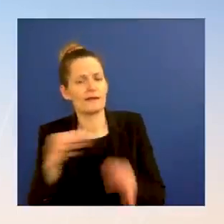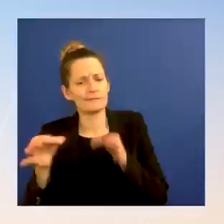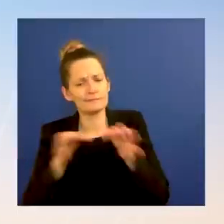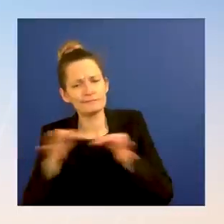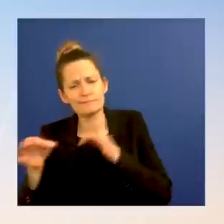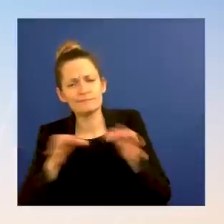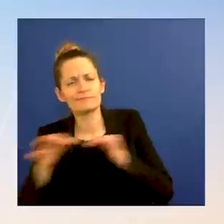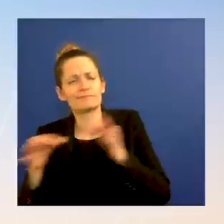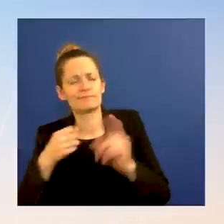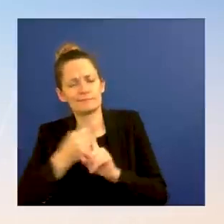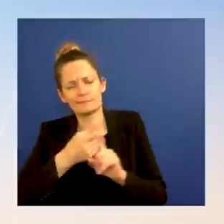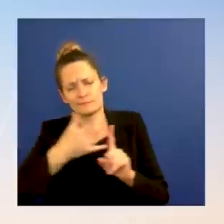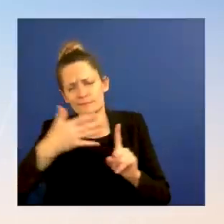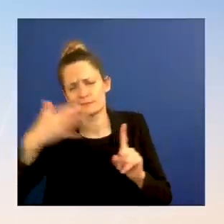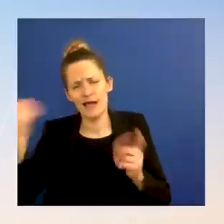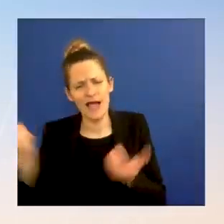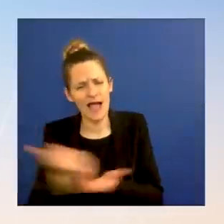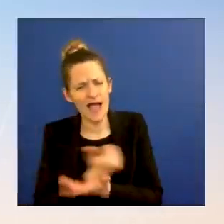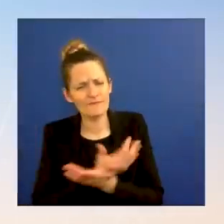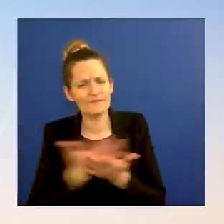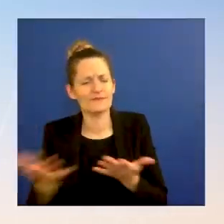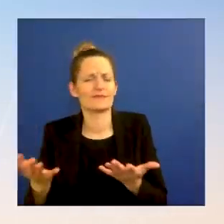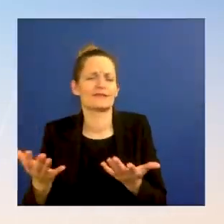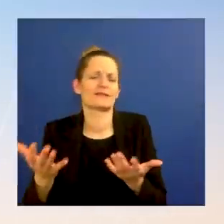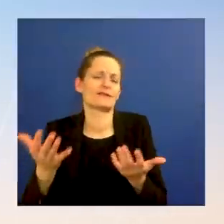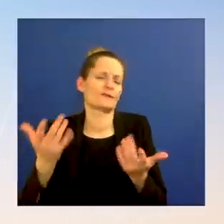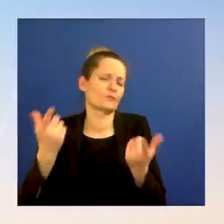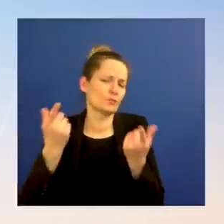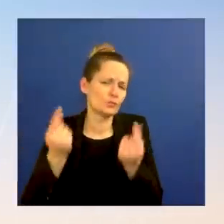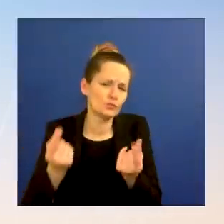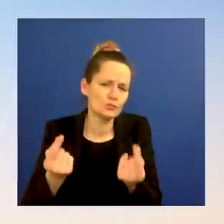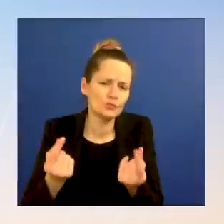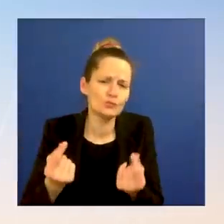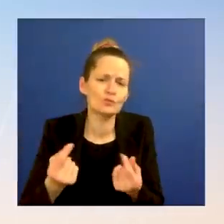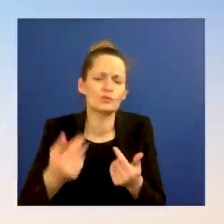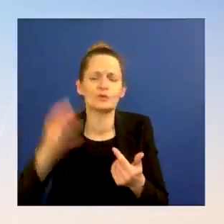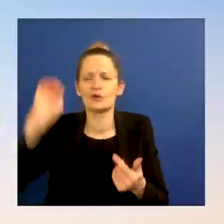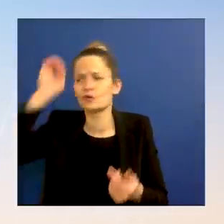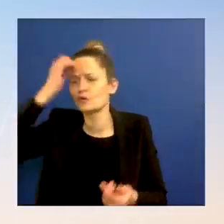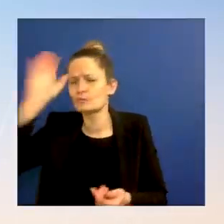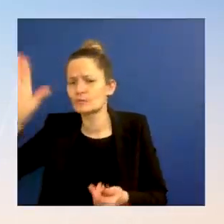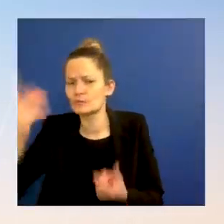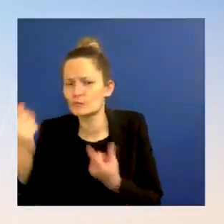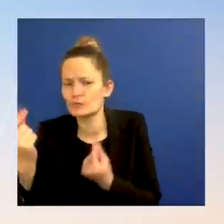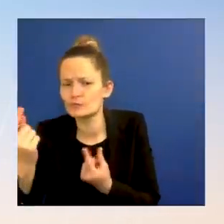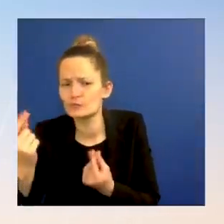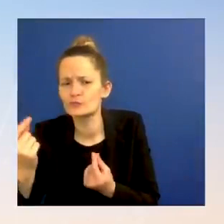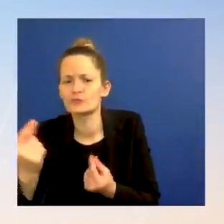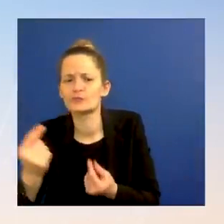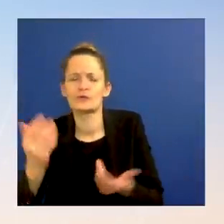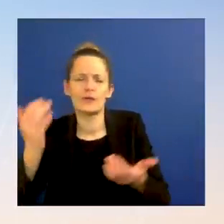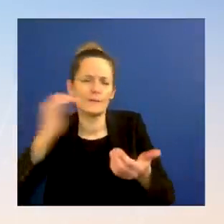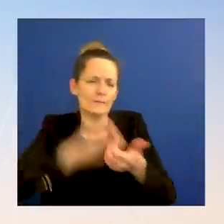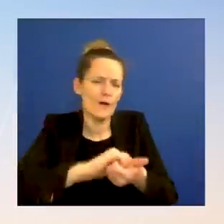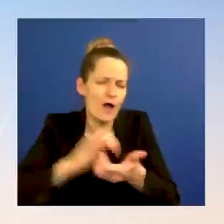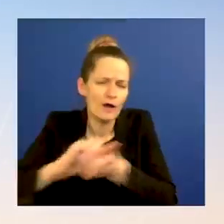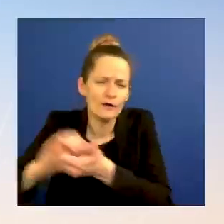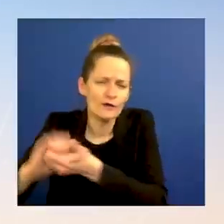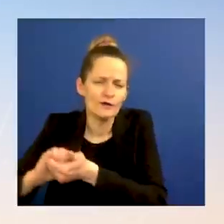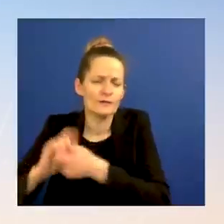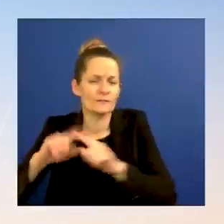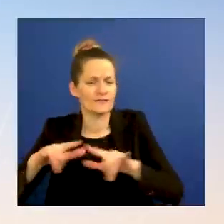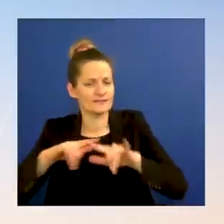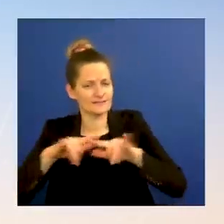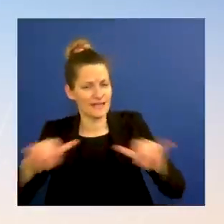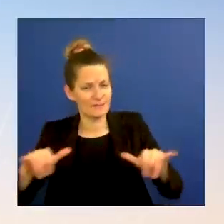are many Americans who are concerned about the atrocities that are taking place, the loss of life, the civilians that are being affected.